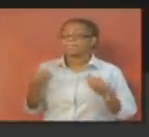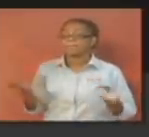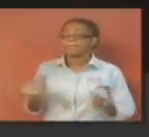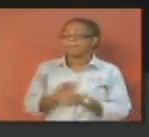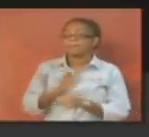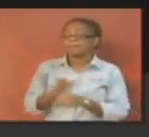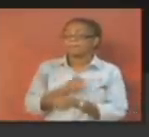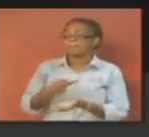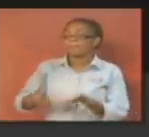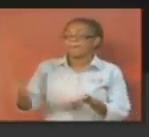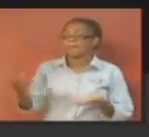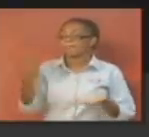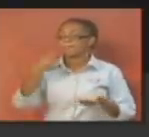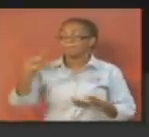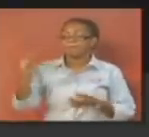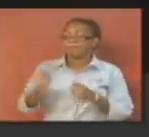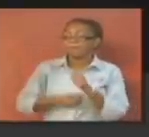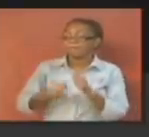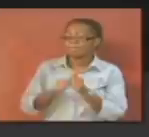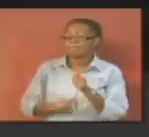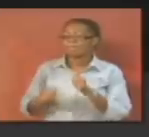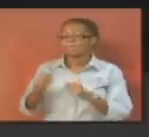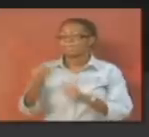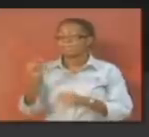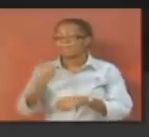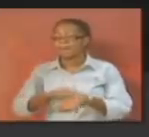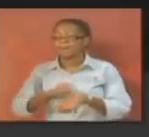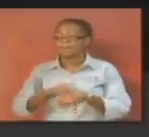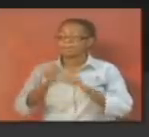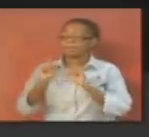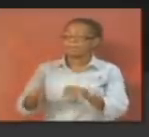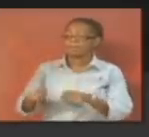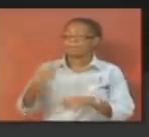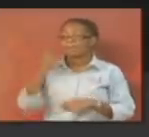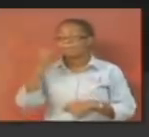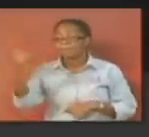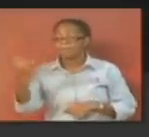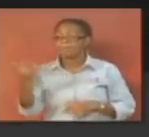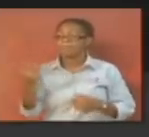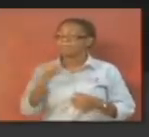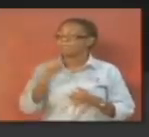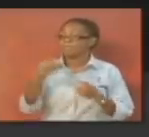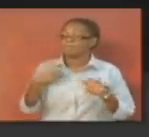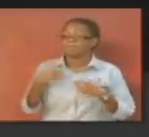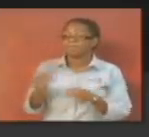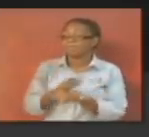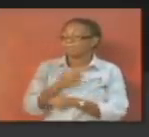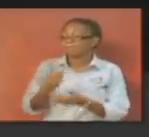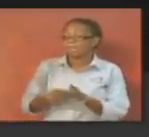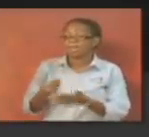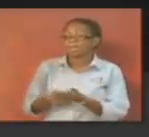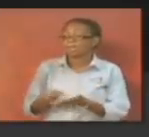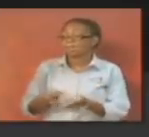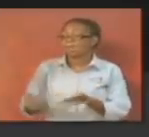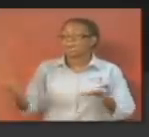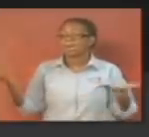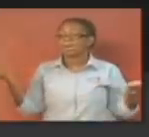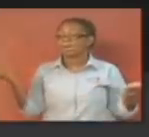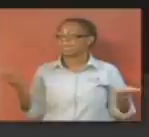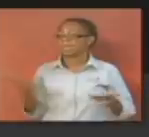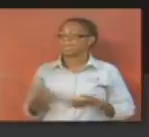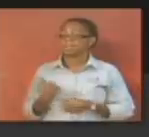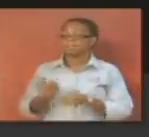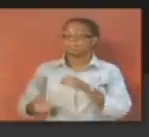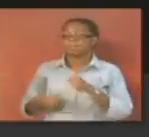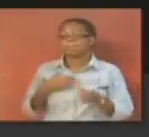Each time they respond to an ambulance call, they're saying it's not enough. What have you to say to the ambulance service providers